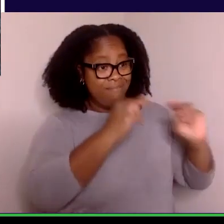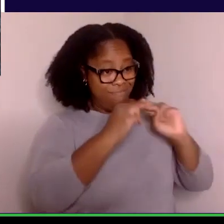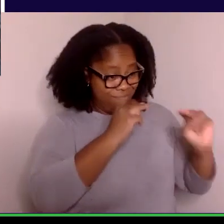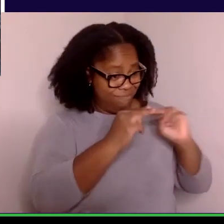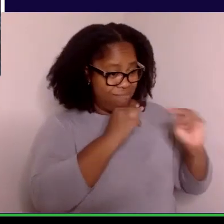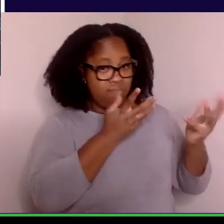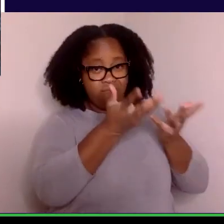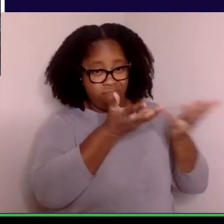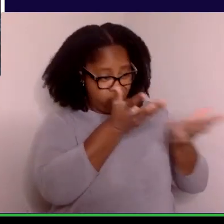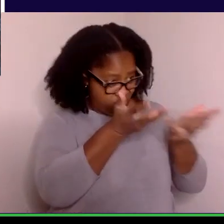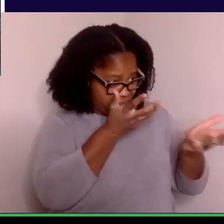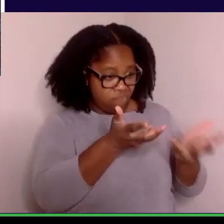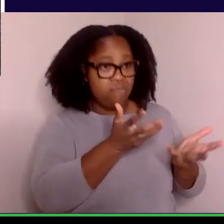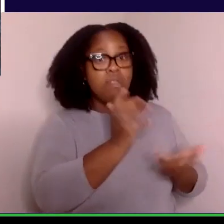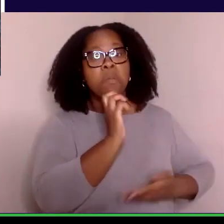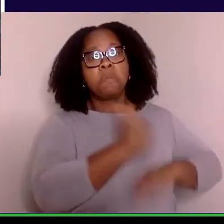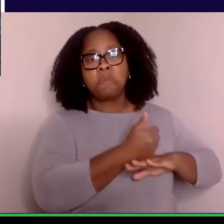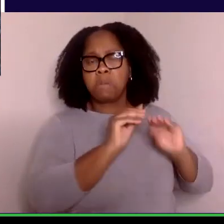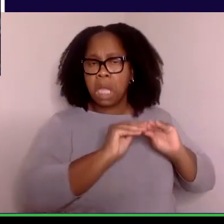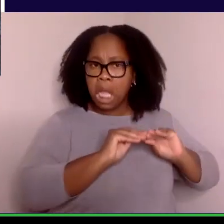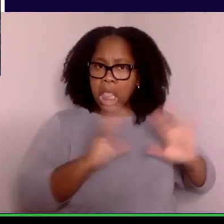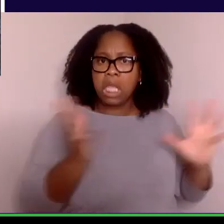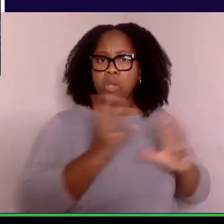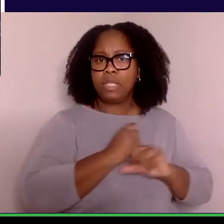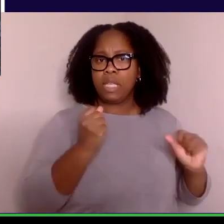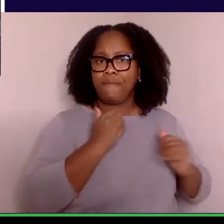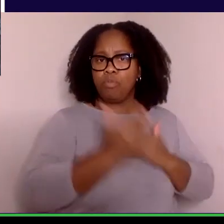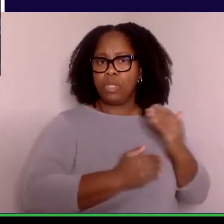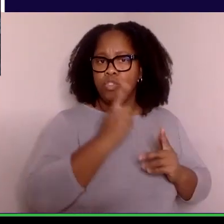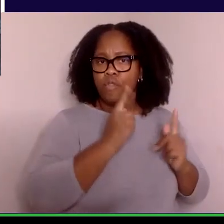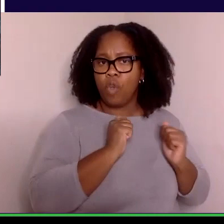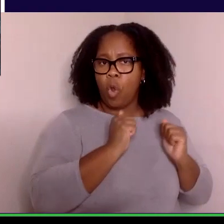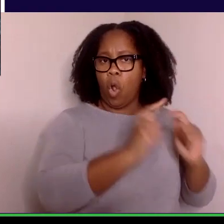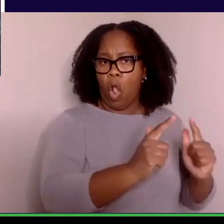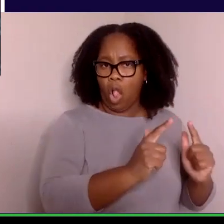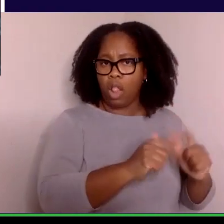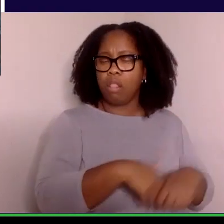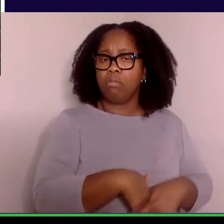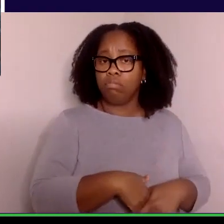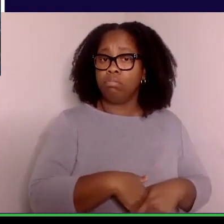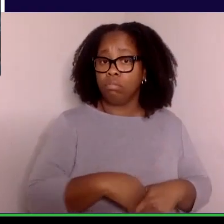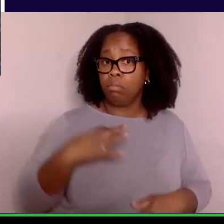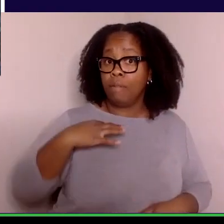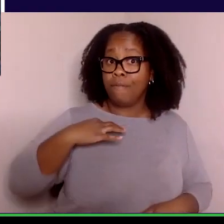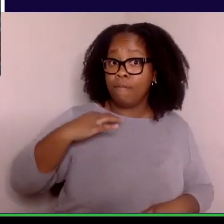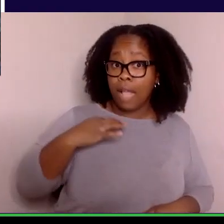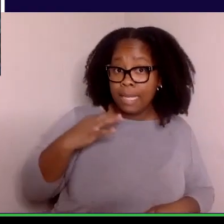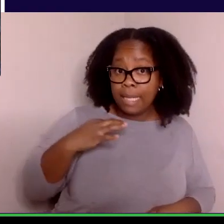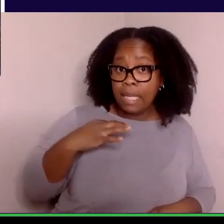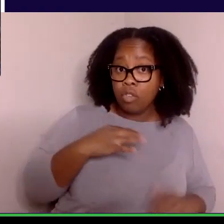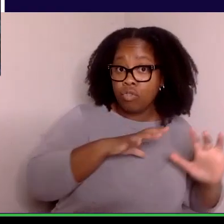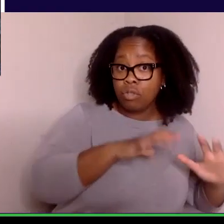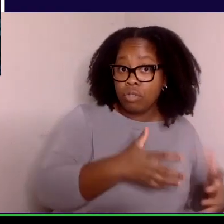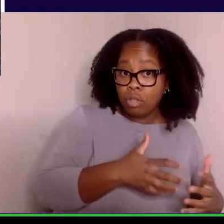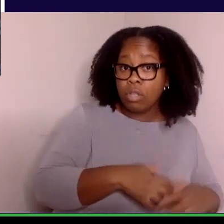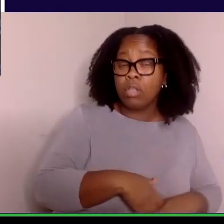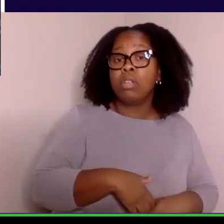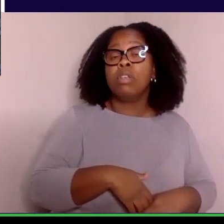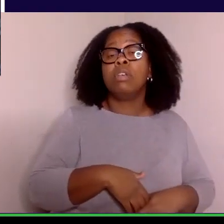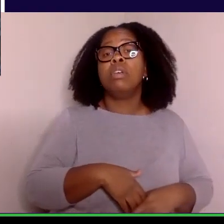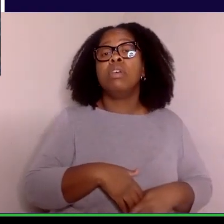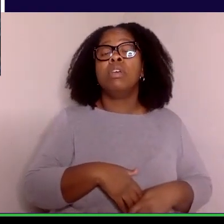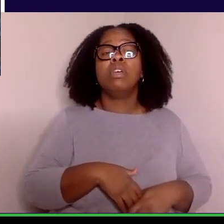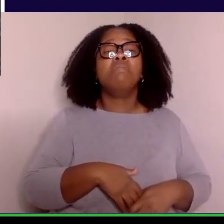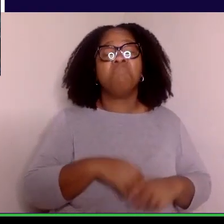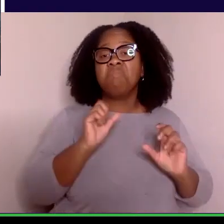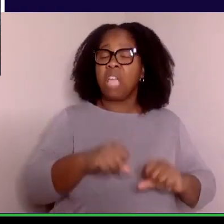ensure clear safety procedures for all volunteers and protect the right to decline